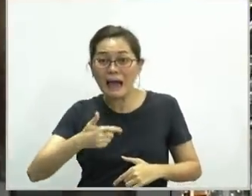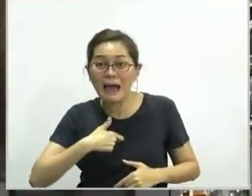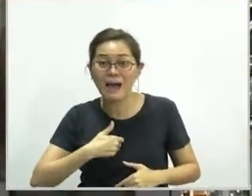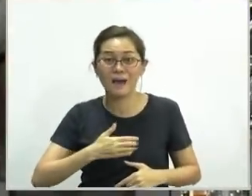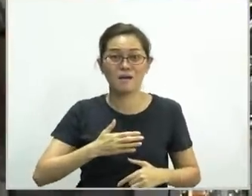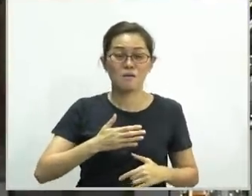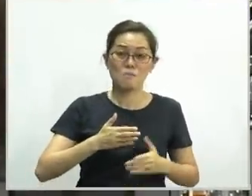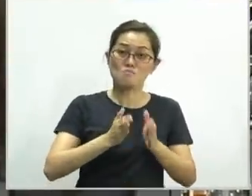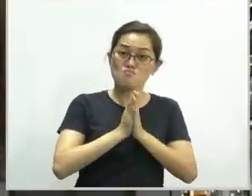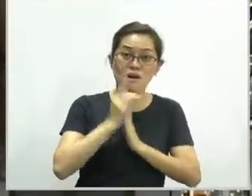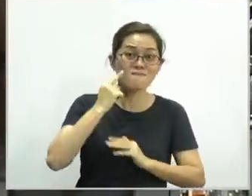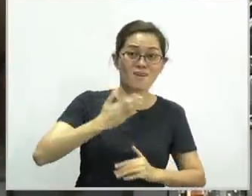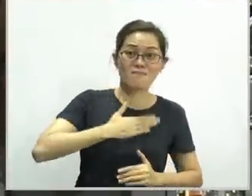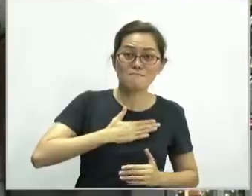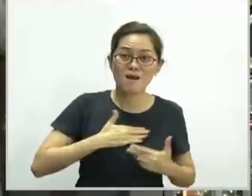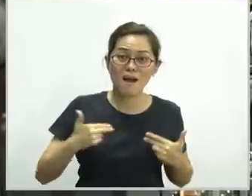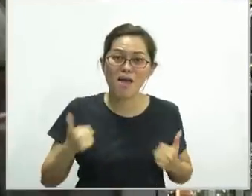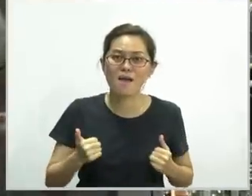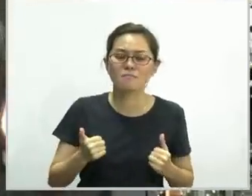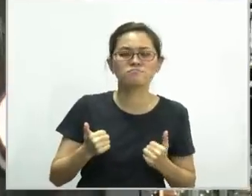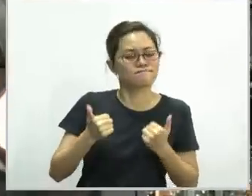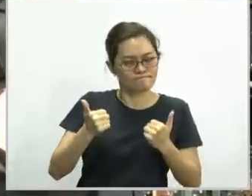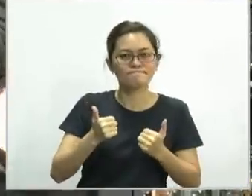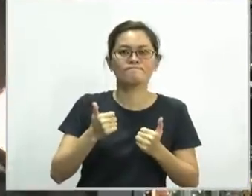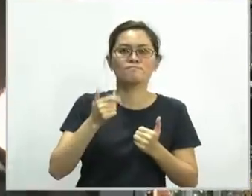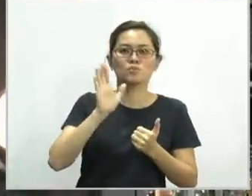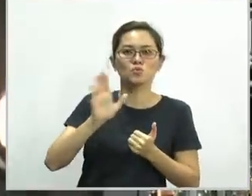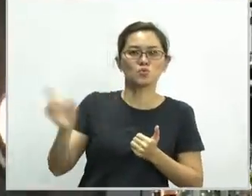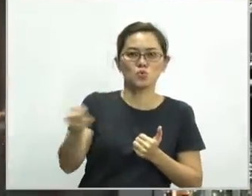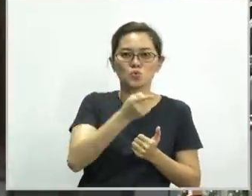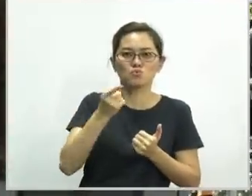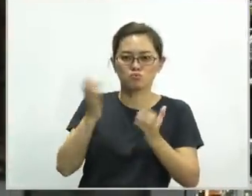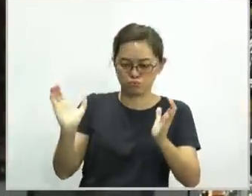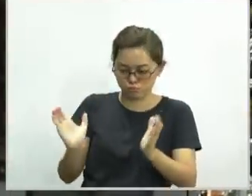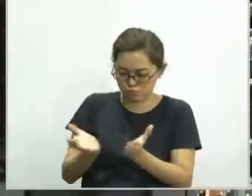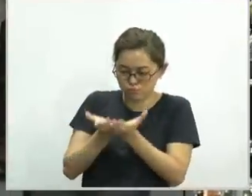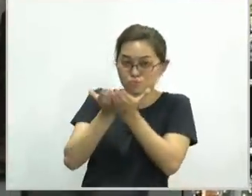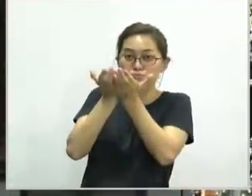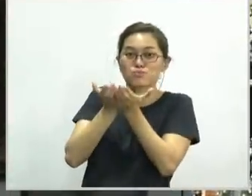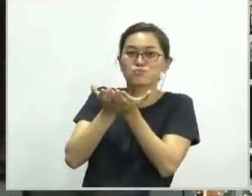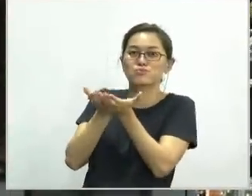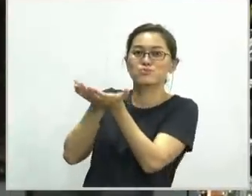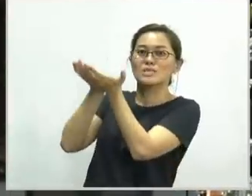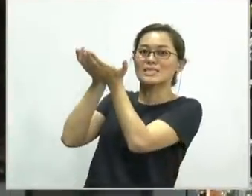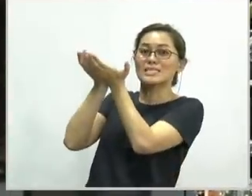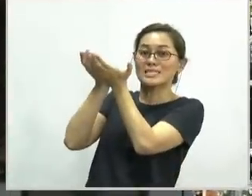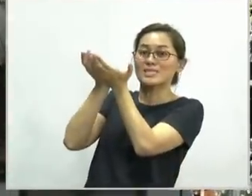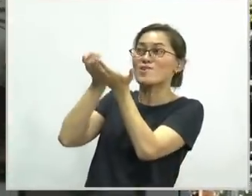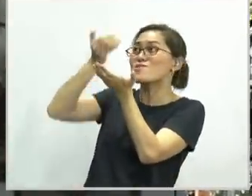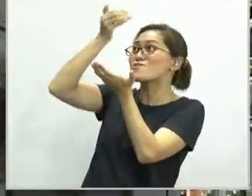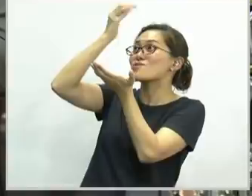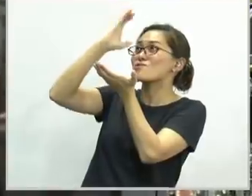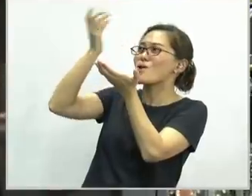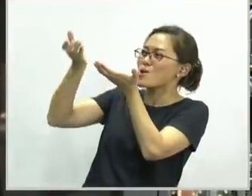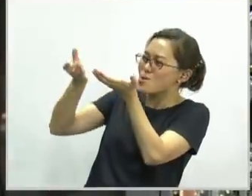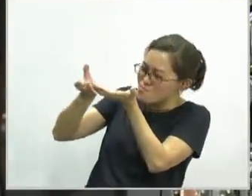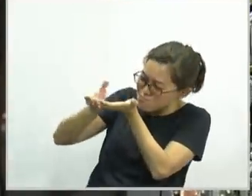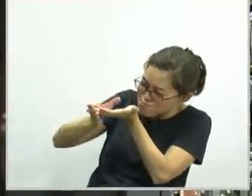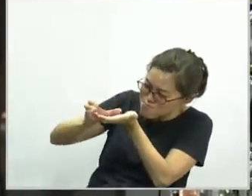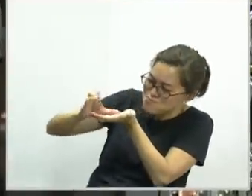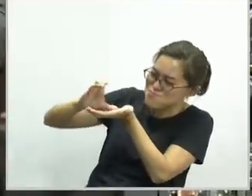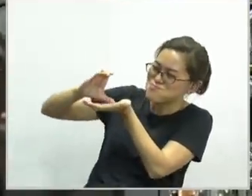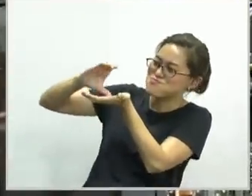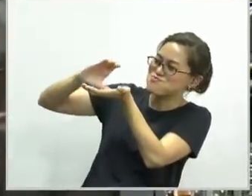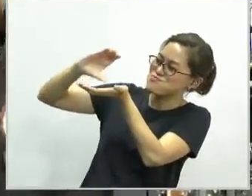my health. Then as you cup your hand and lift it up to the Lord, may the Lord pour a healing